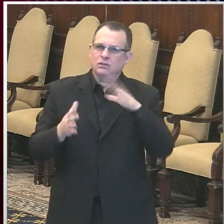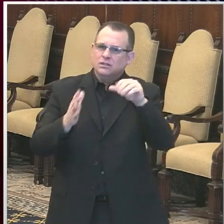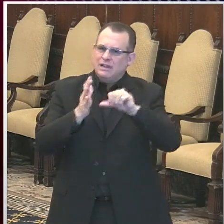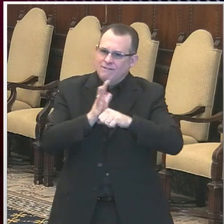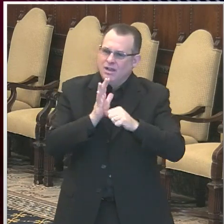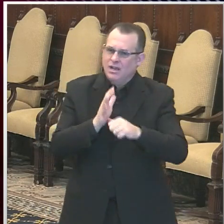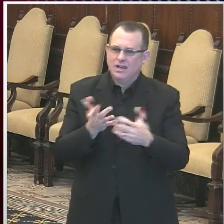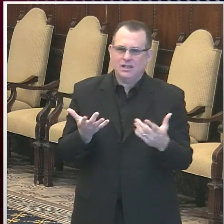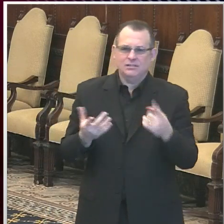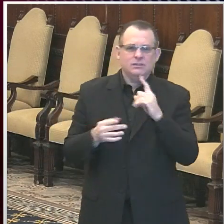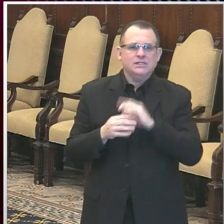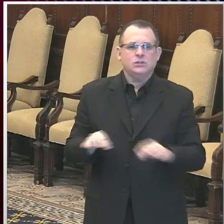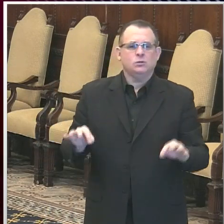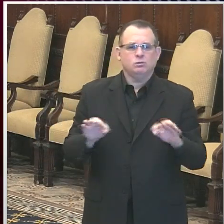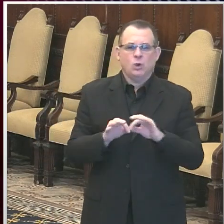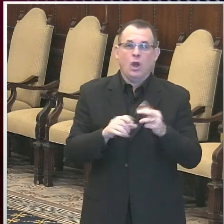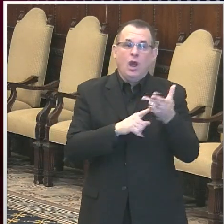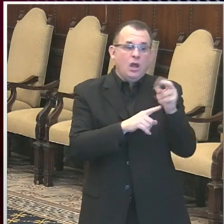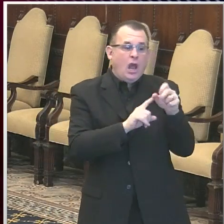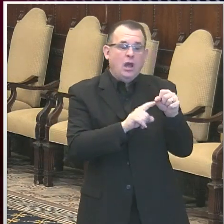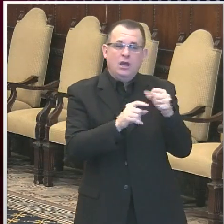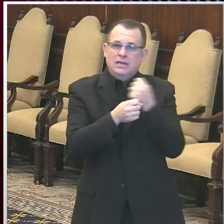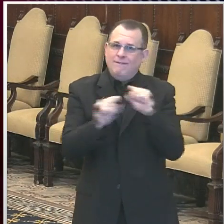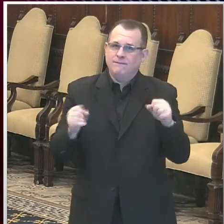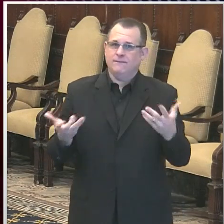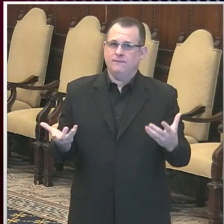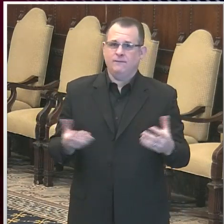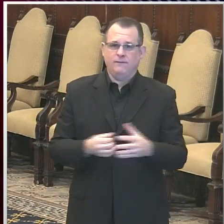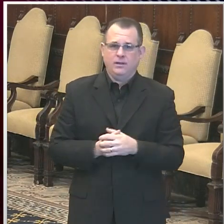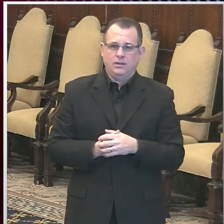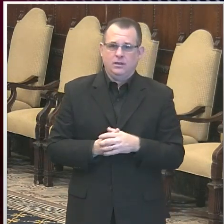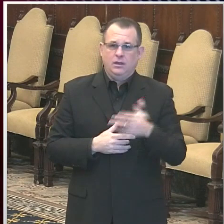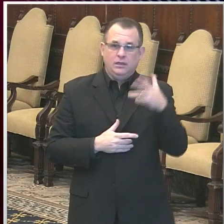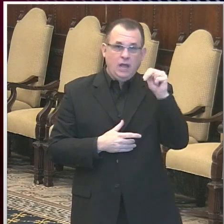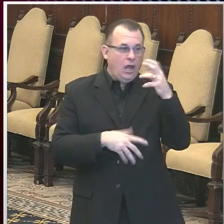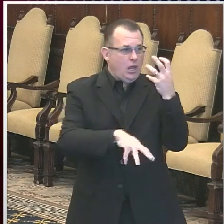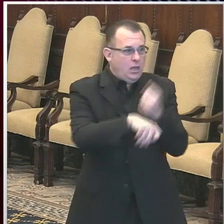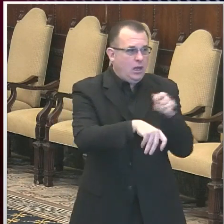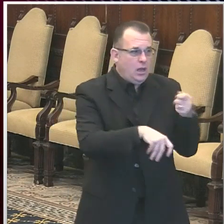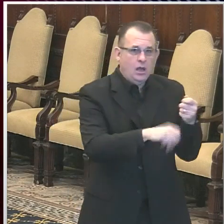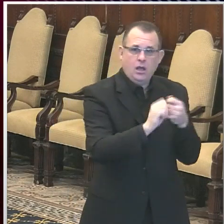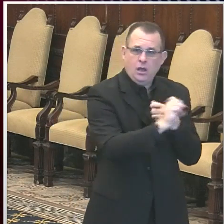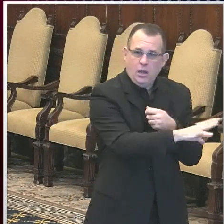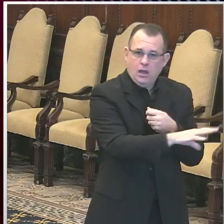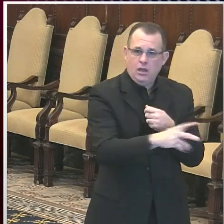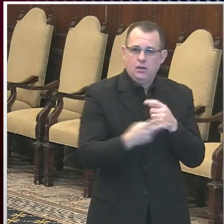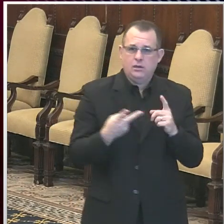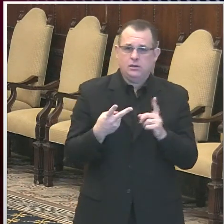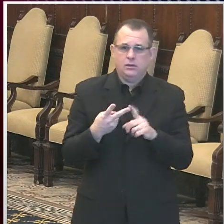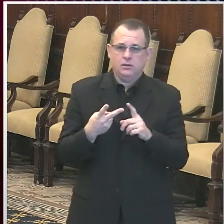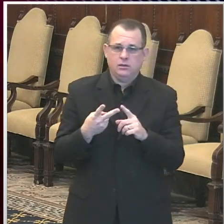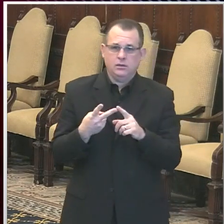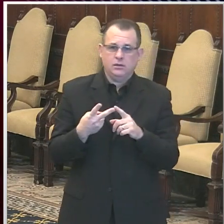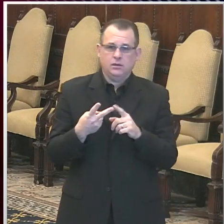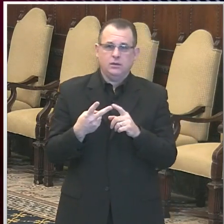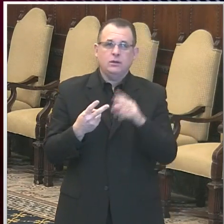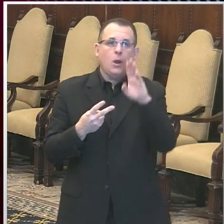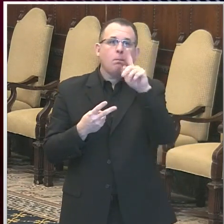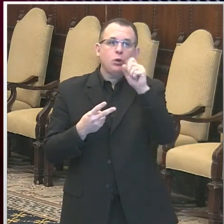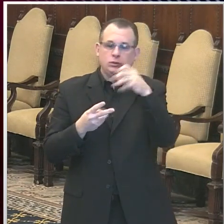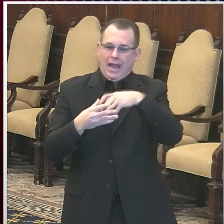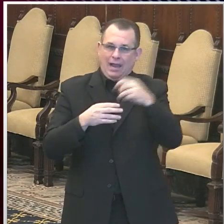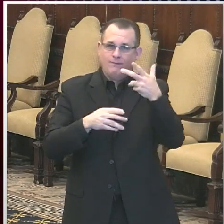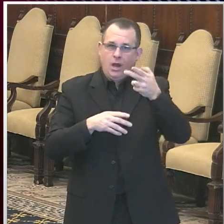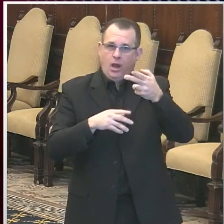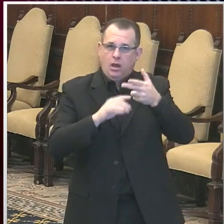the importance of gun safety, of making sure that guns are unloaded when they're stored, that we